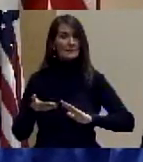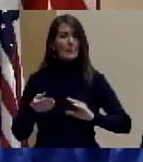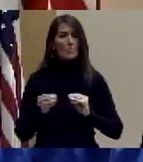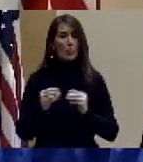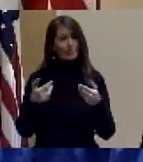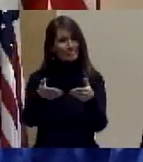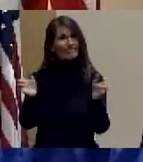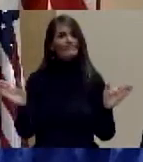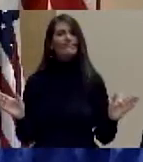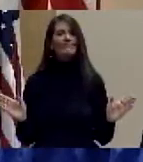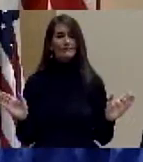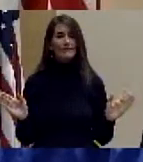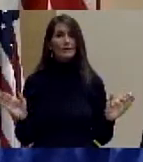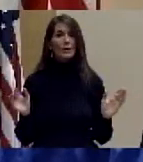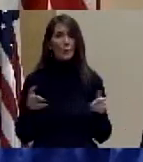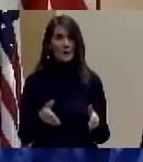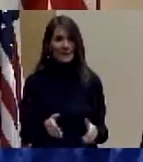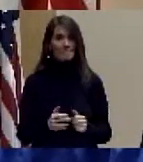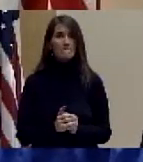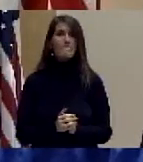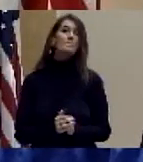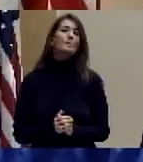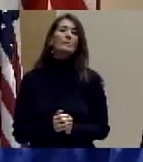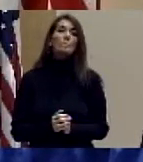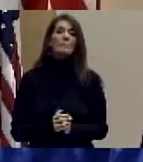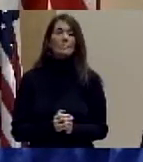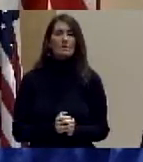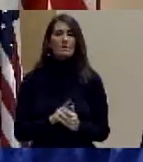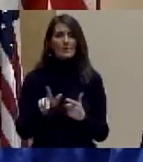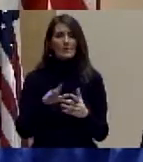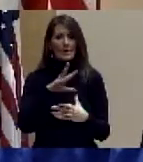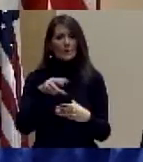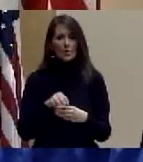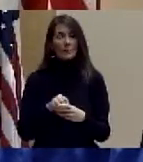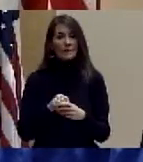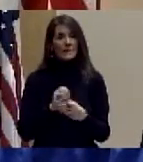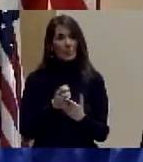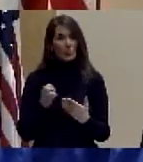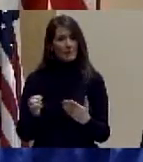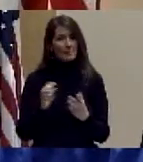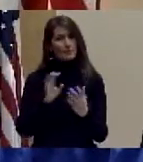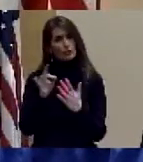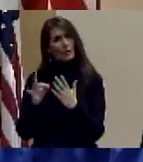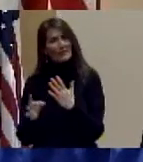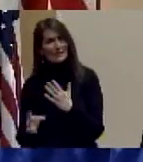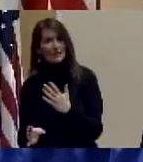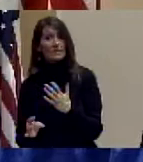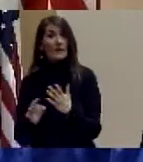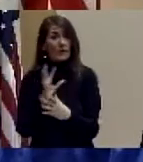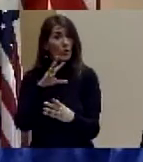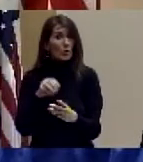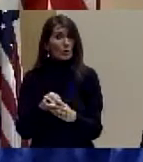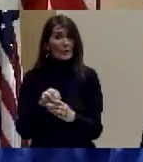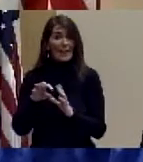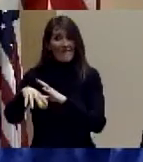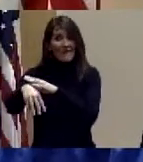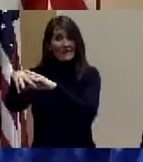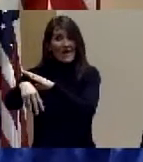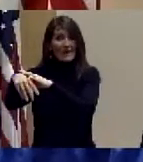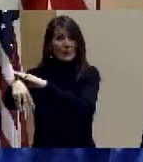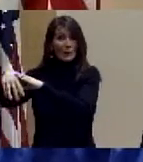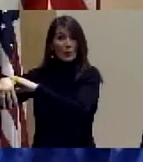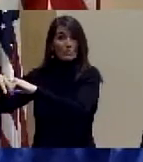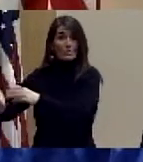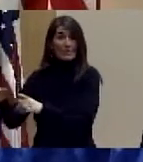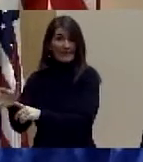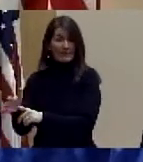comprehensive, holistic way, specifically including a review of equipment alternatives, including vacuum leaf removal.